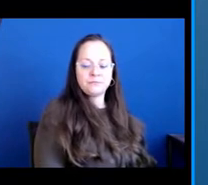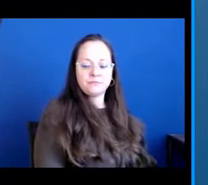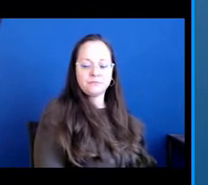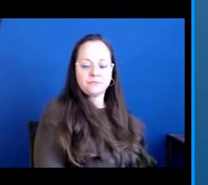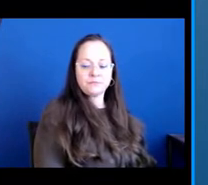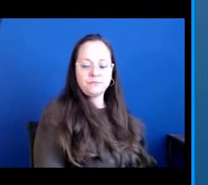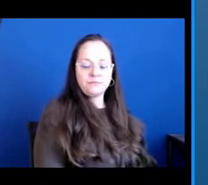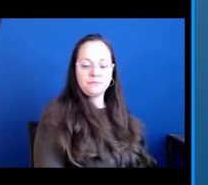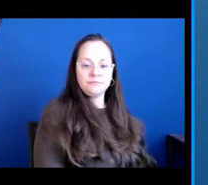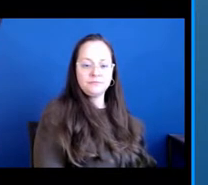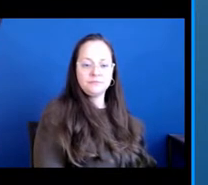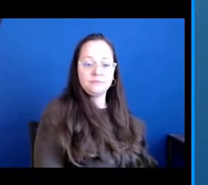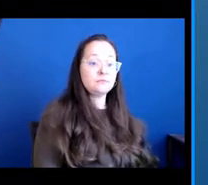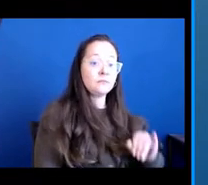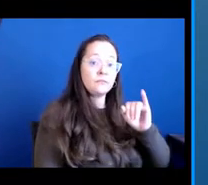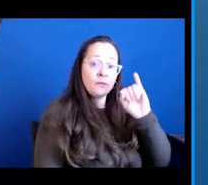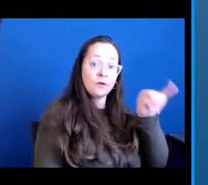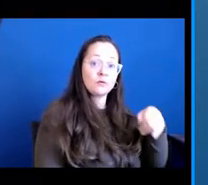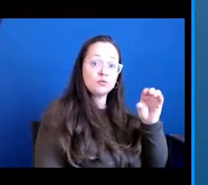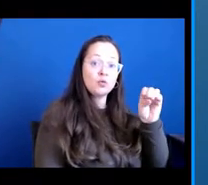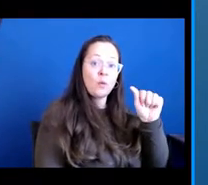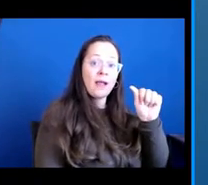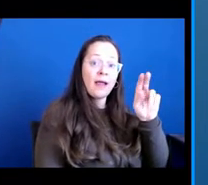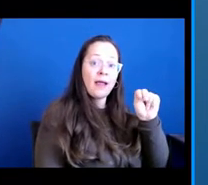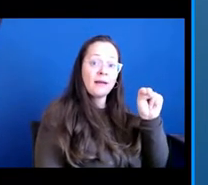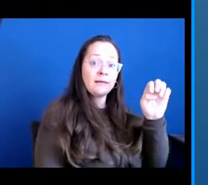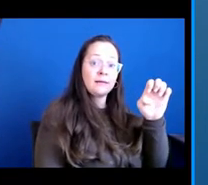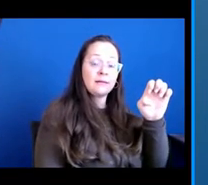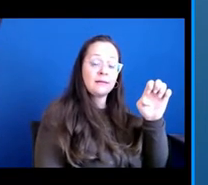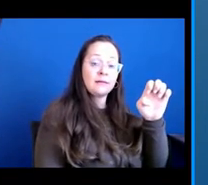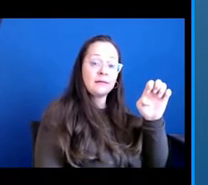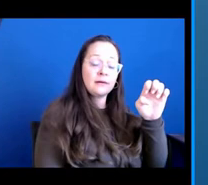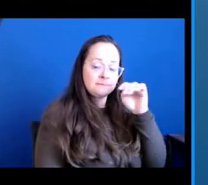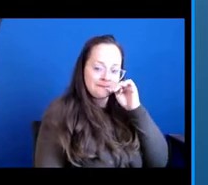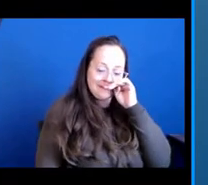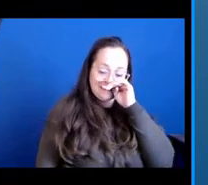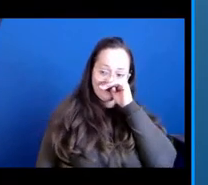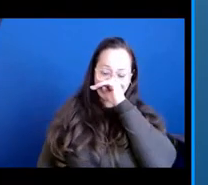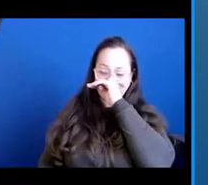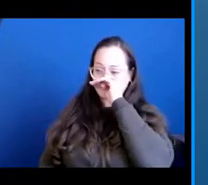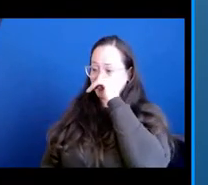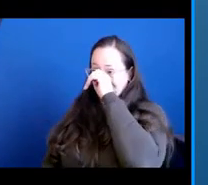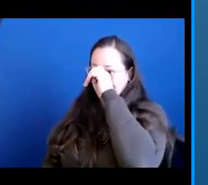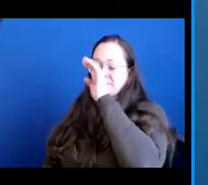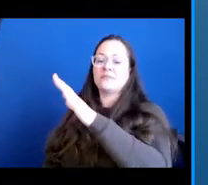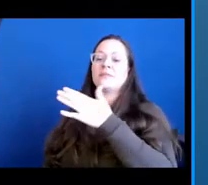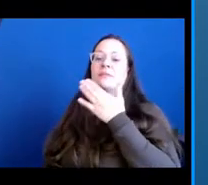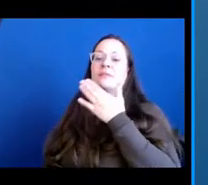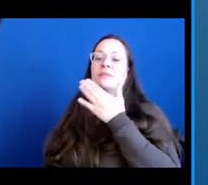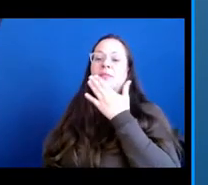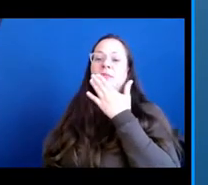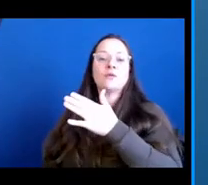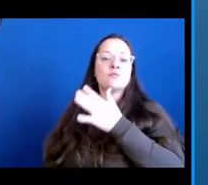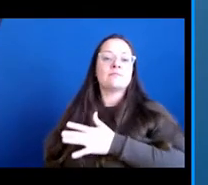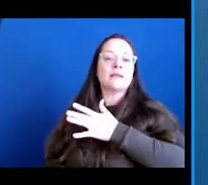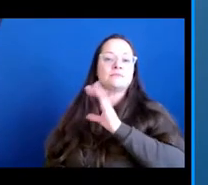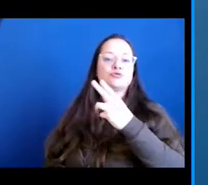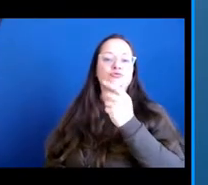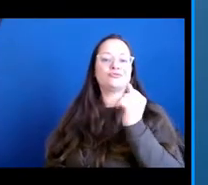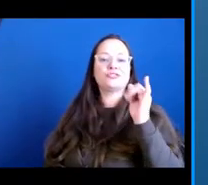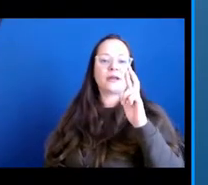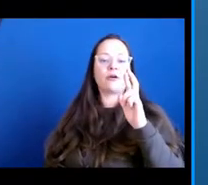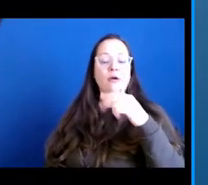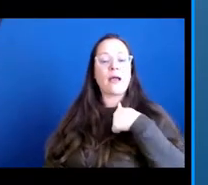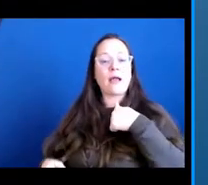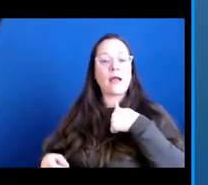Joanne please thank you madam chair um I agree with Allah